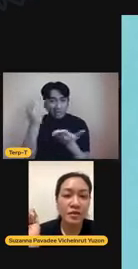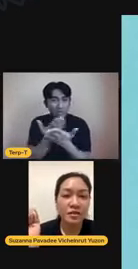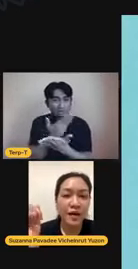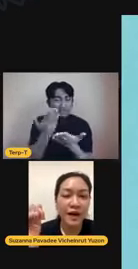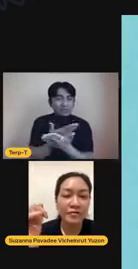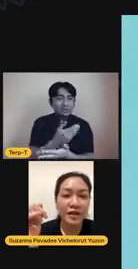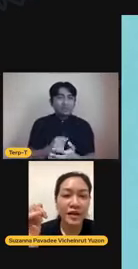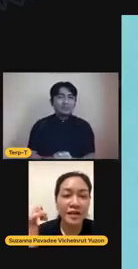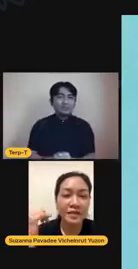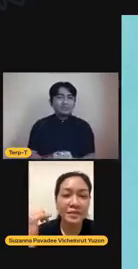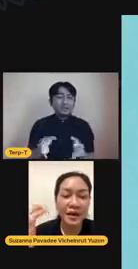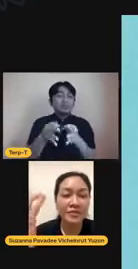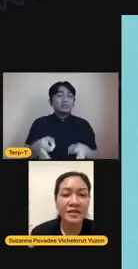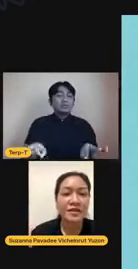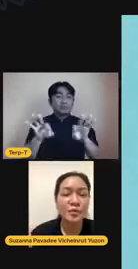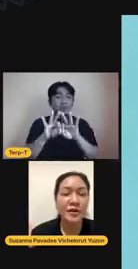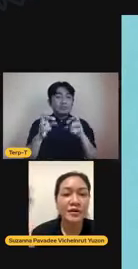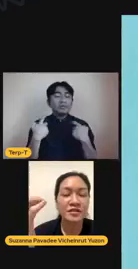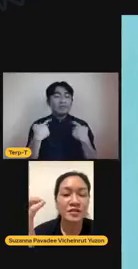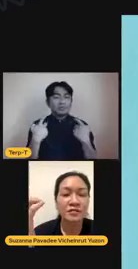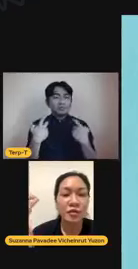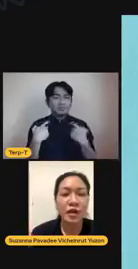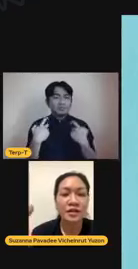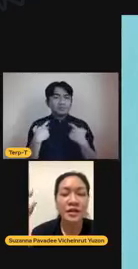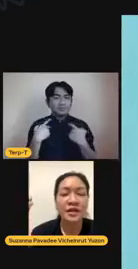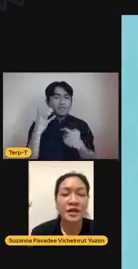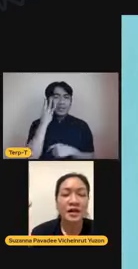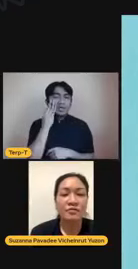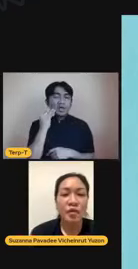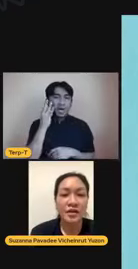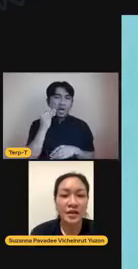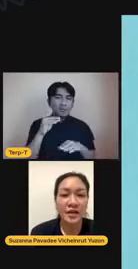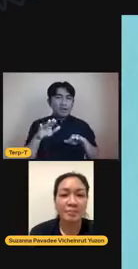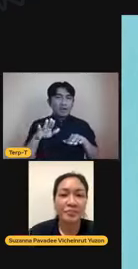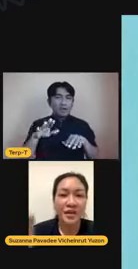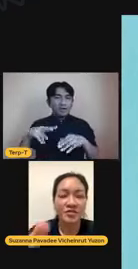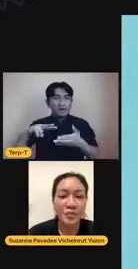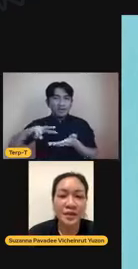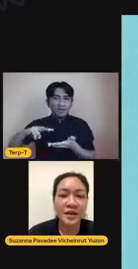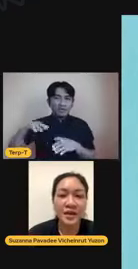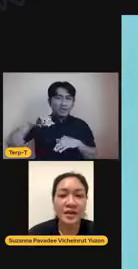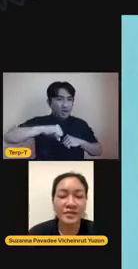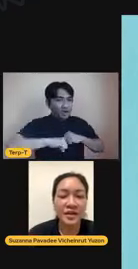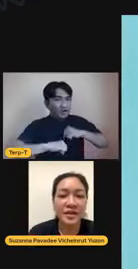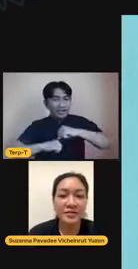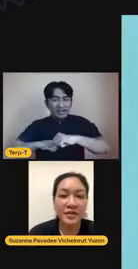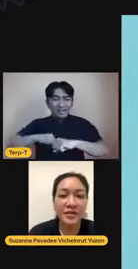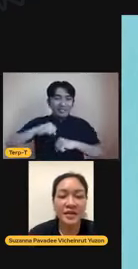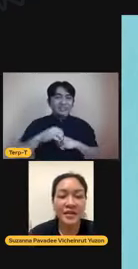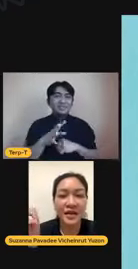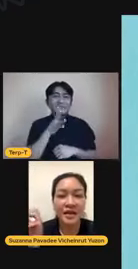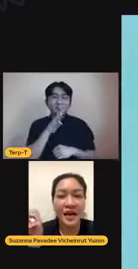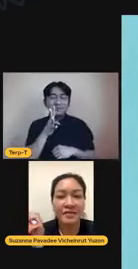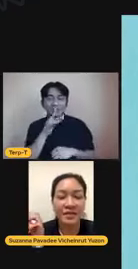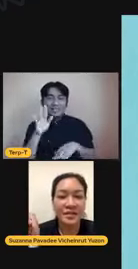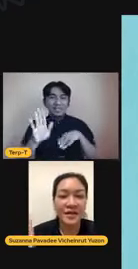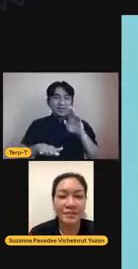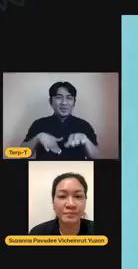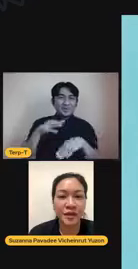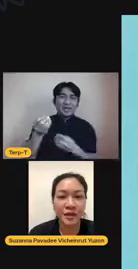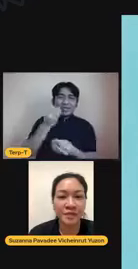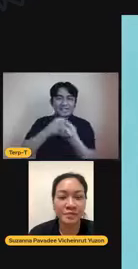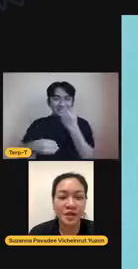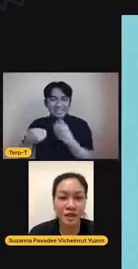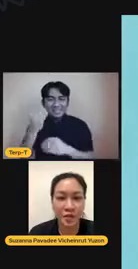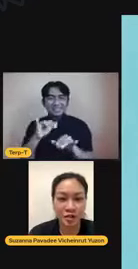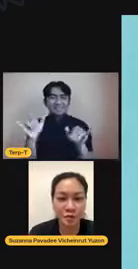why it's important to let them have that experience of crawling, of walking, of speaking, of eating, of everything they have at the same,